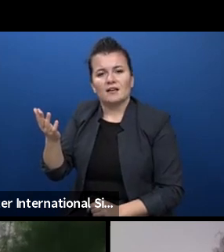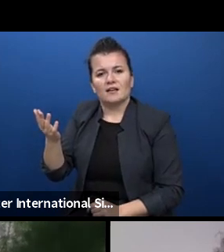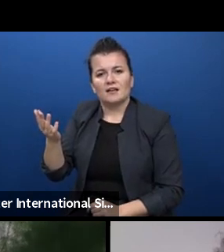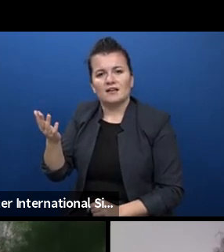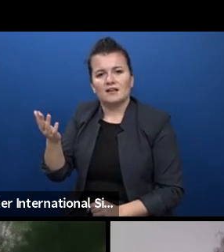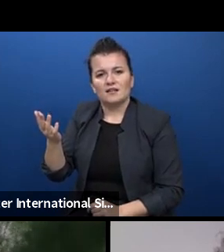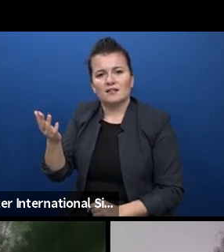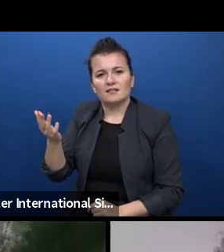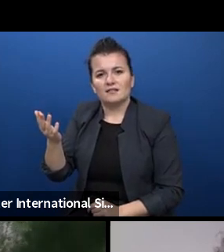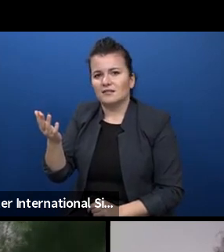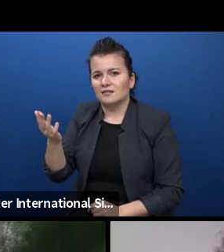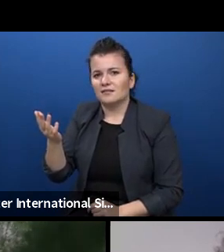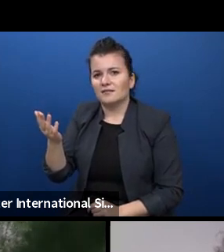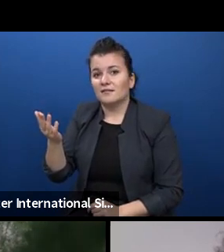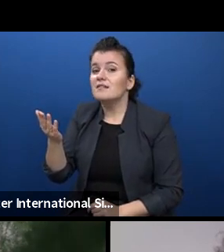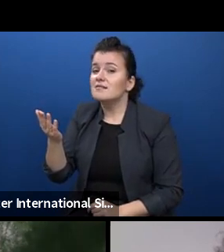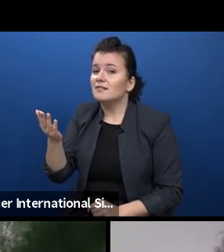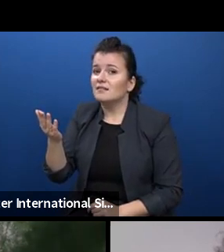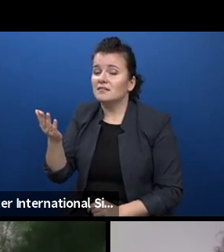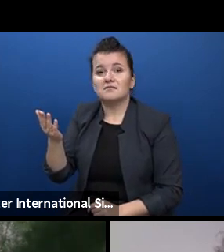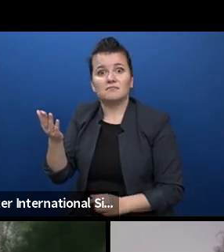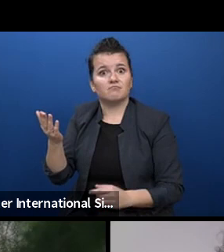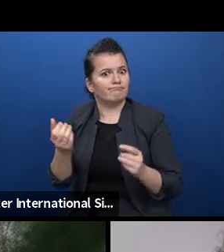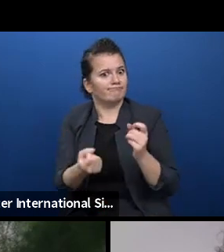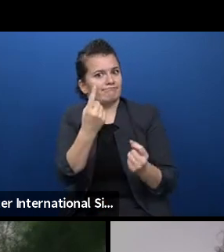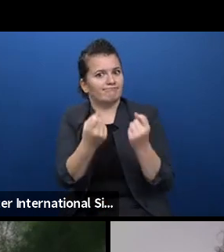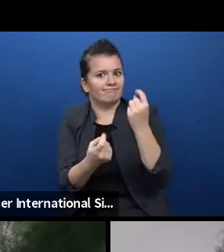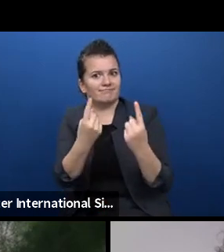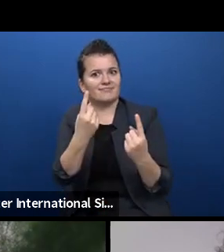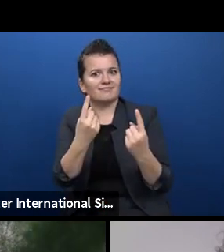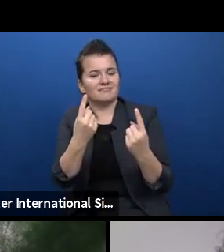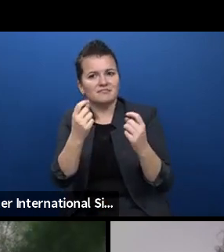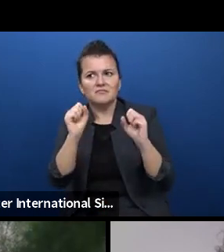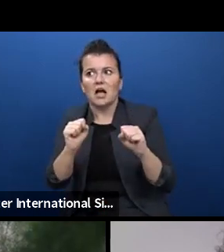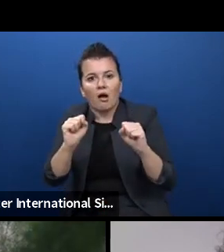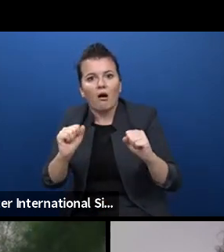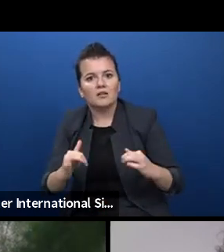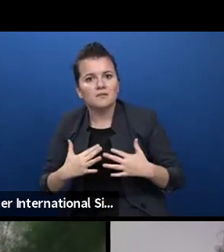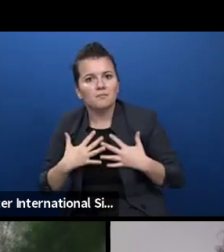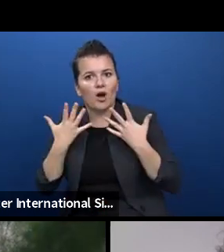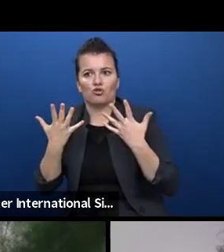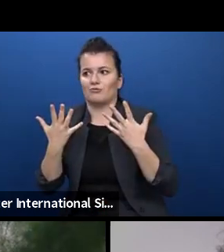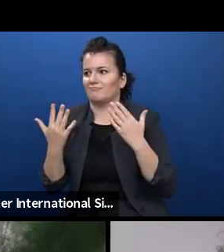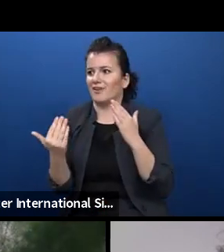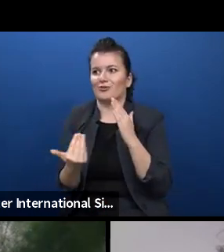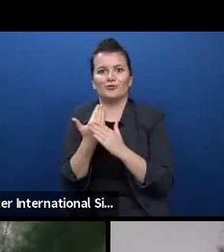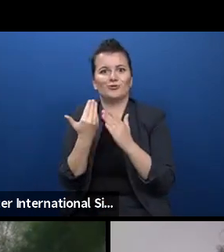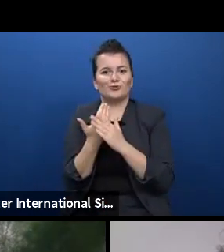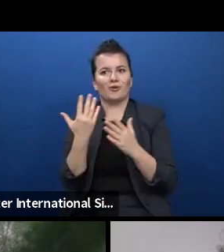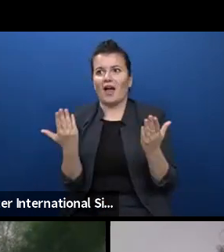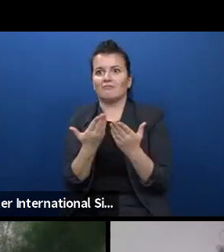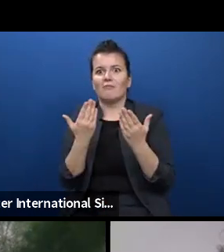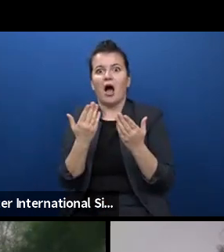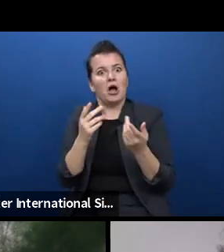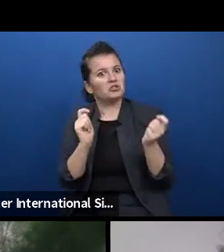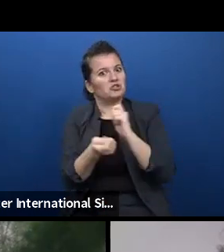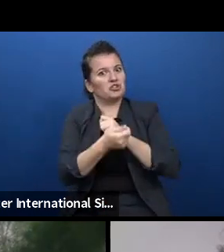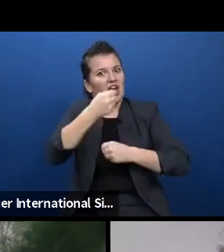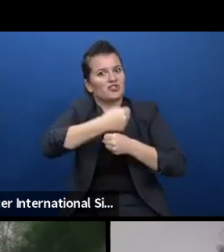very inspiring, actually, that it can be fun to do work